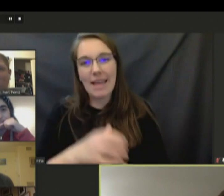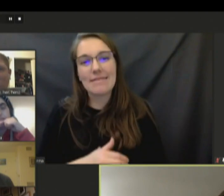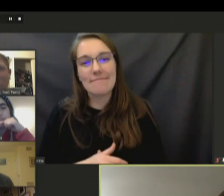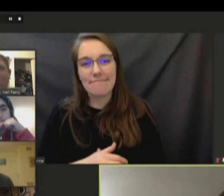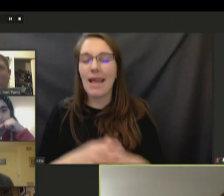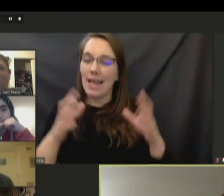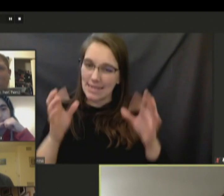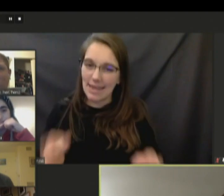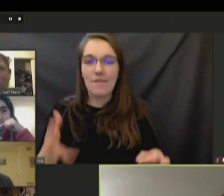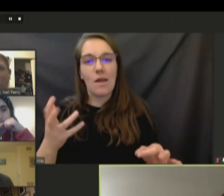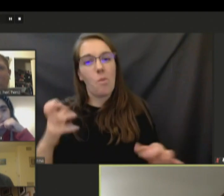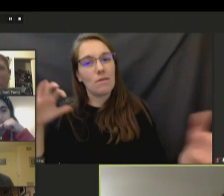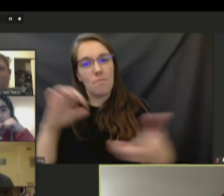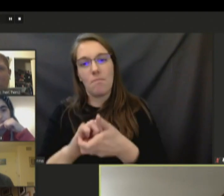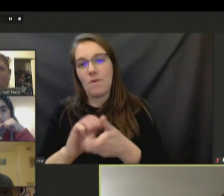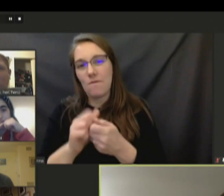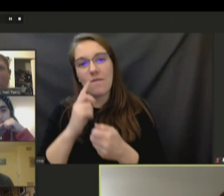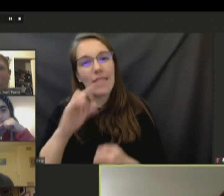partner in that. Yep.